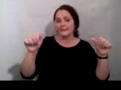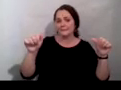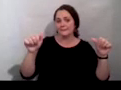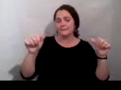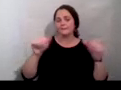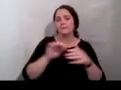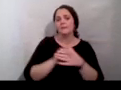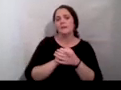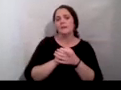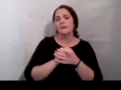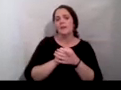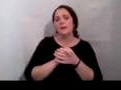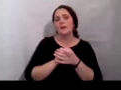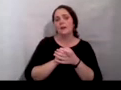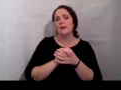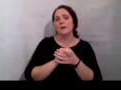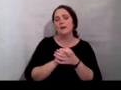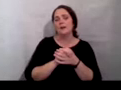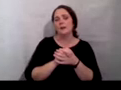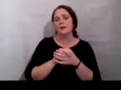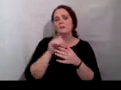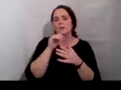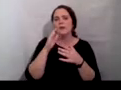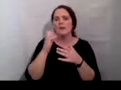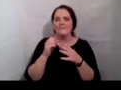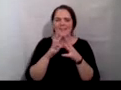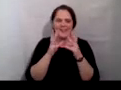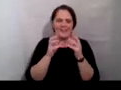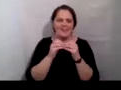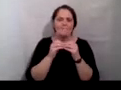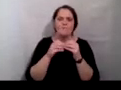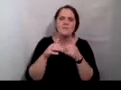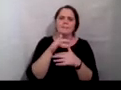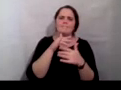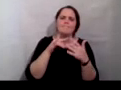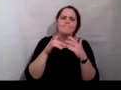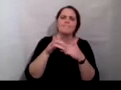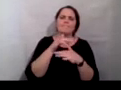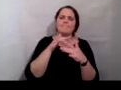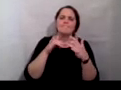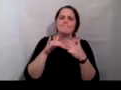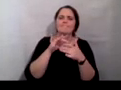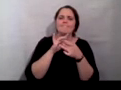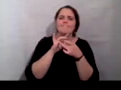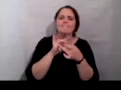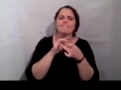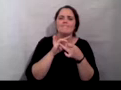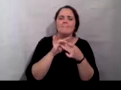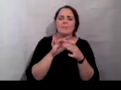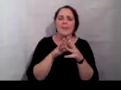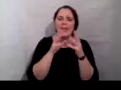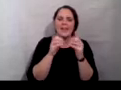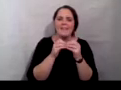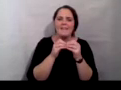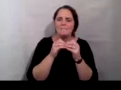her her signature style is that interwoven nature of everything, making sure all